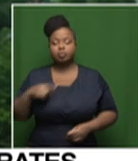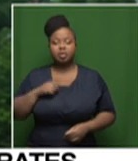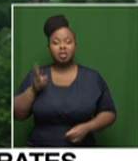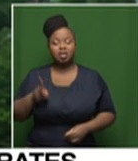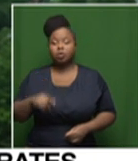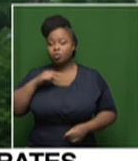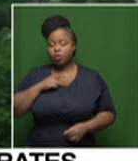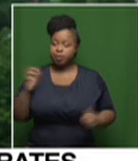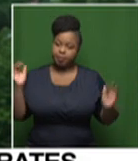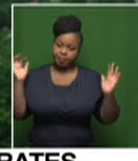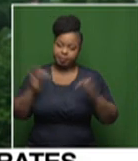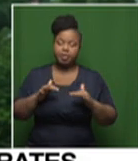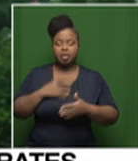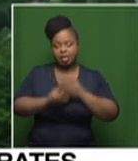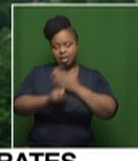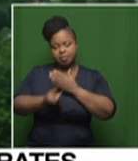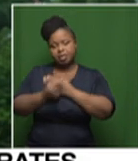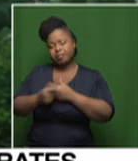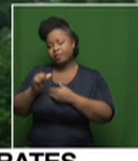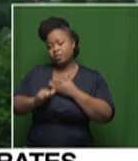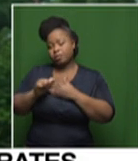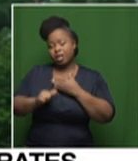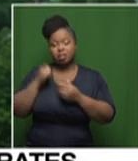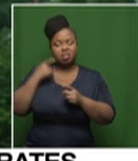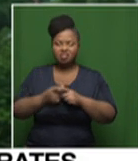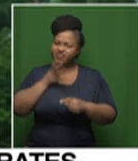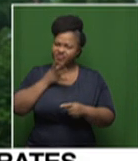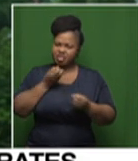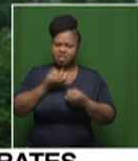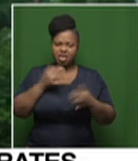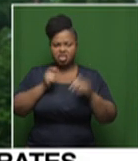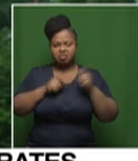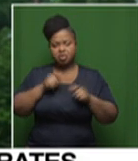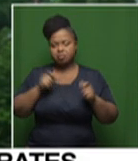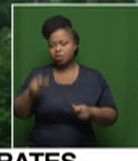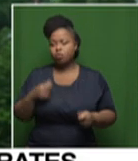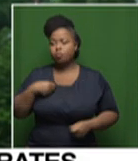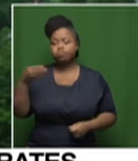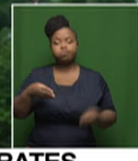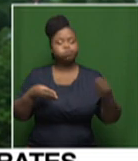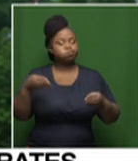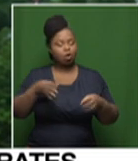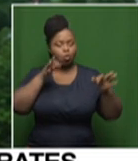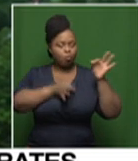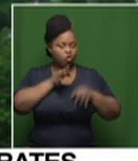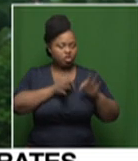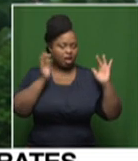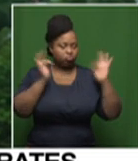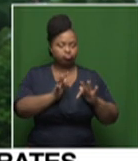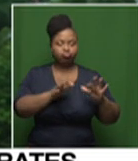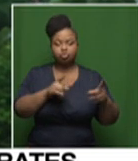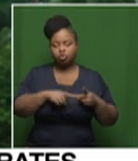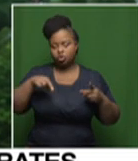of public gatherings that have taken place in the past few months, where tens of thousands of people have attended political rallies as well